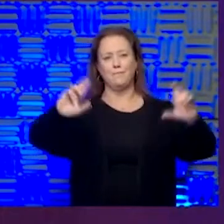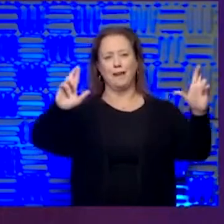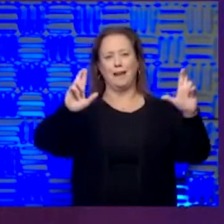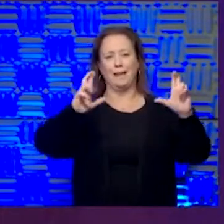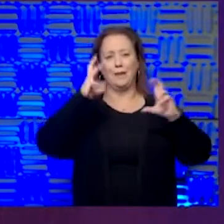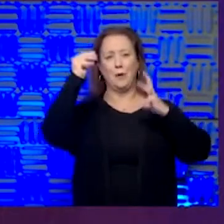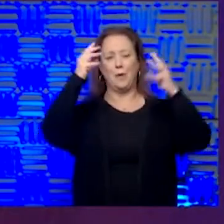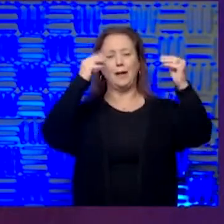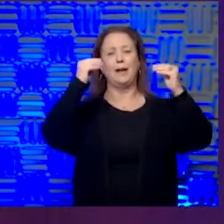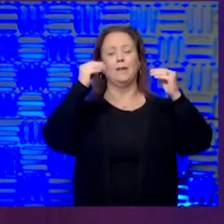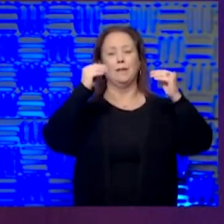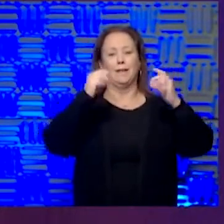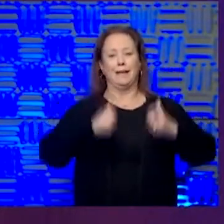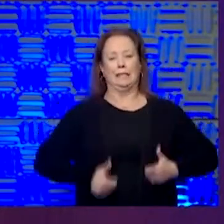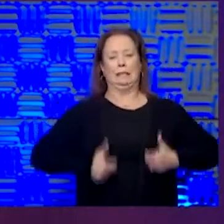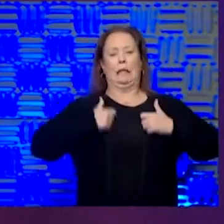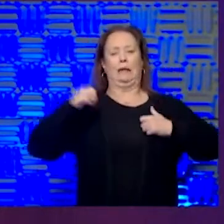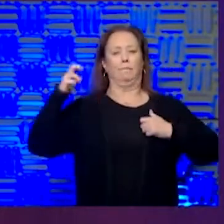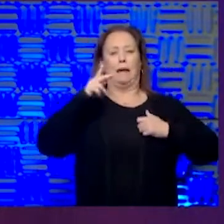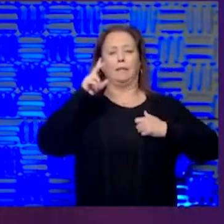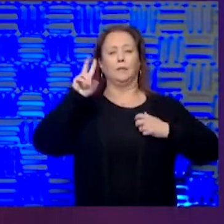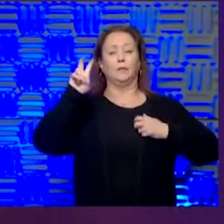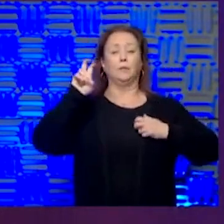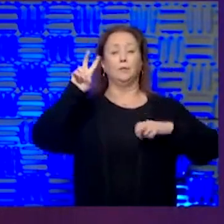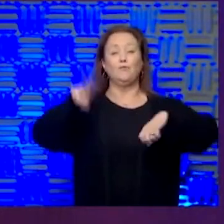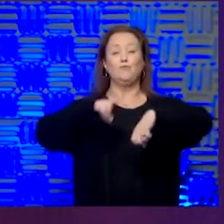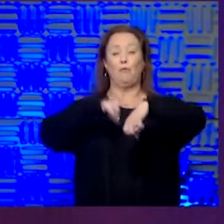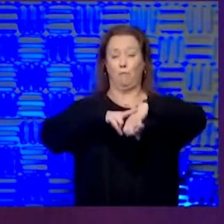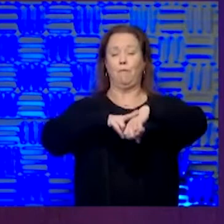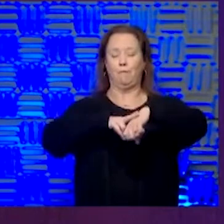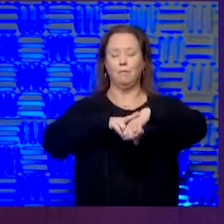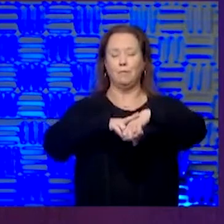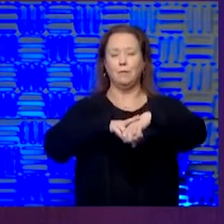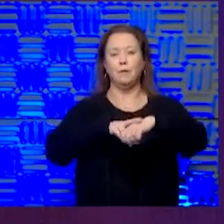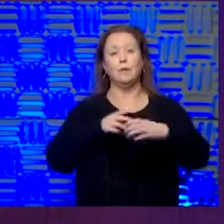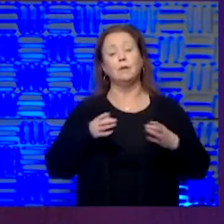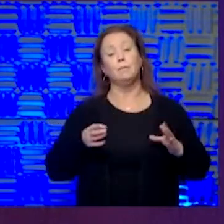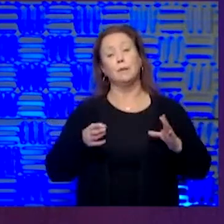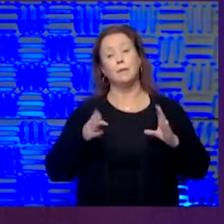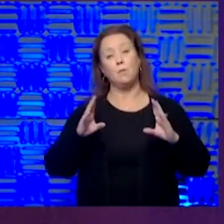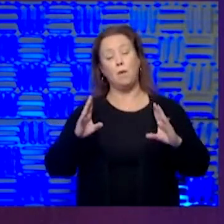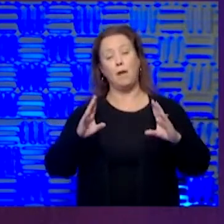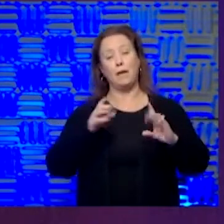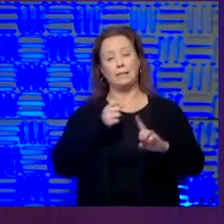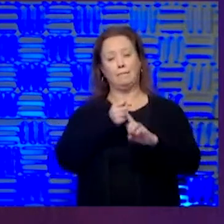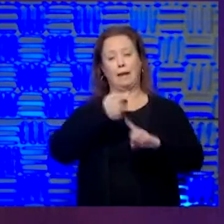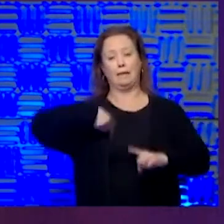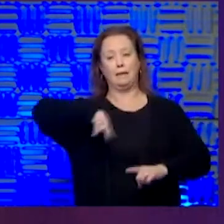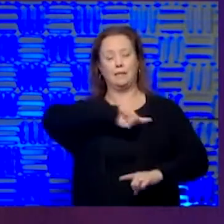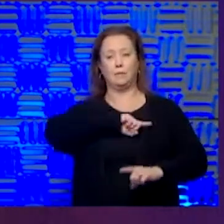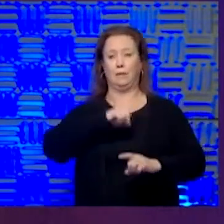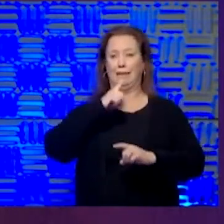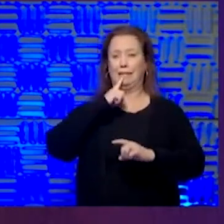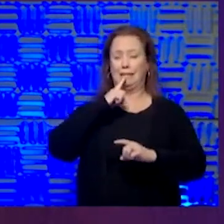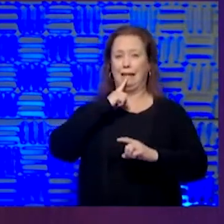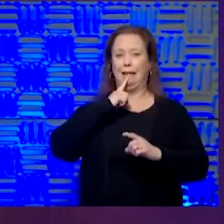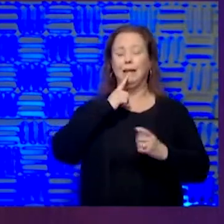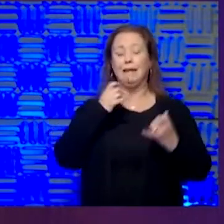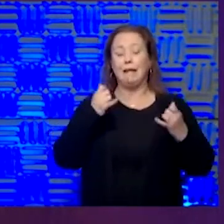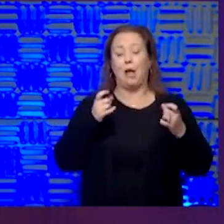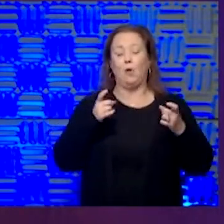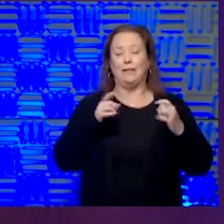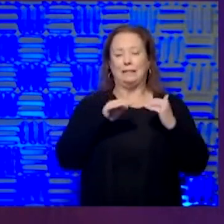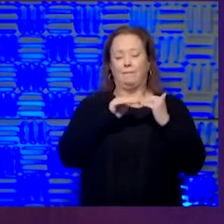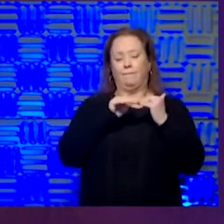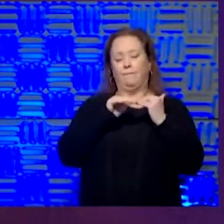getting out there and getting life back to normal. But again, the way this has been brought, if we can say it, under control, at least